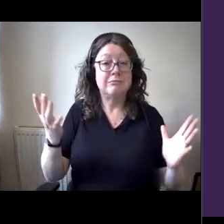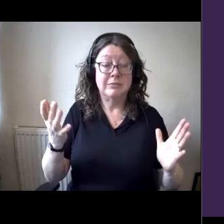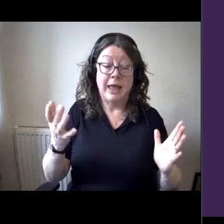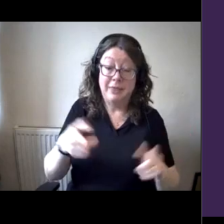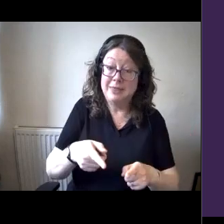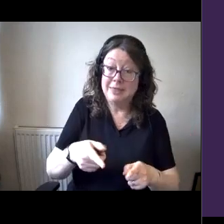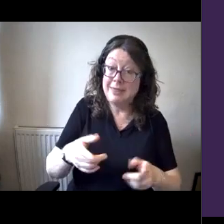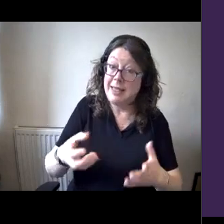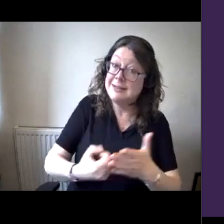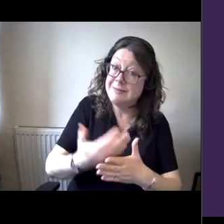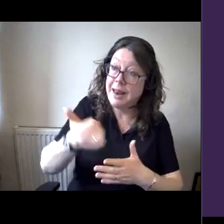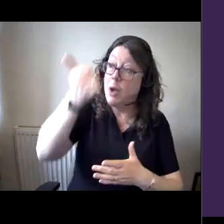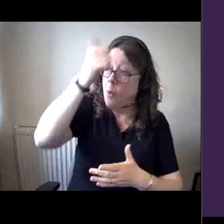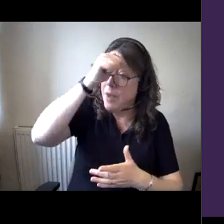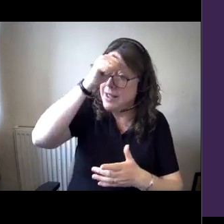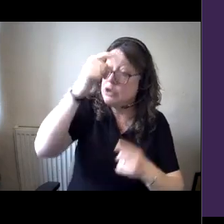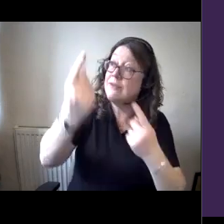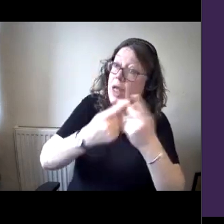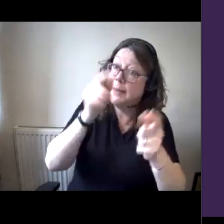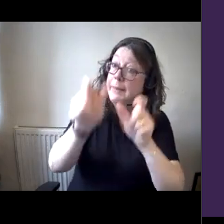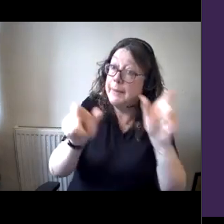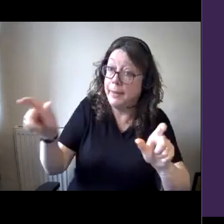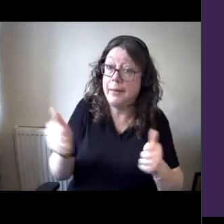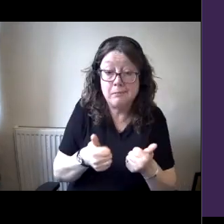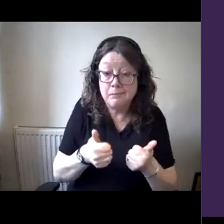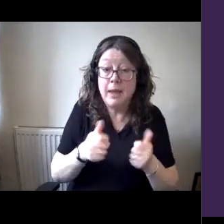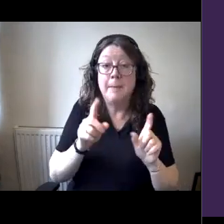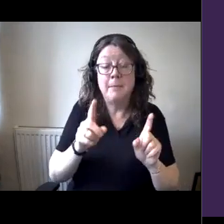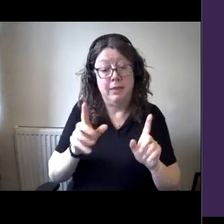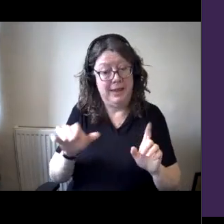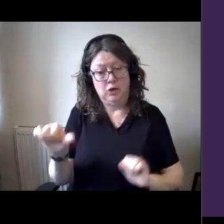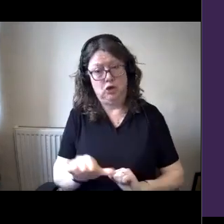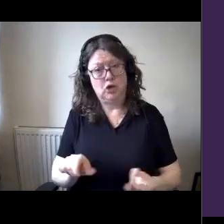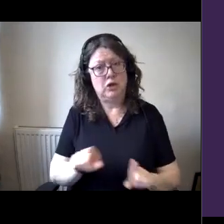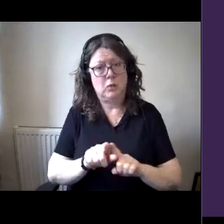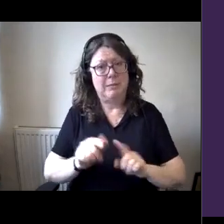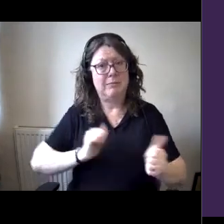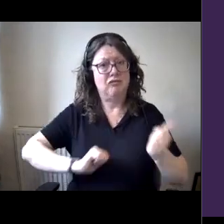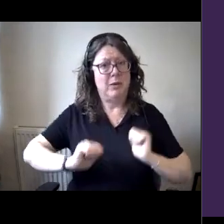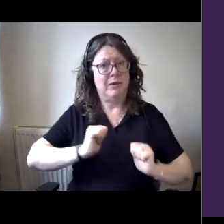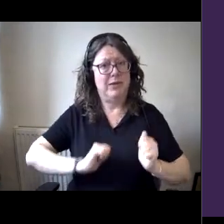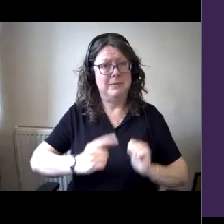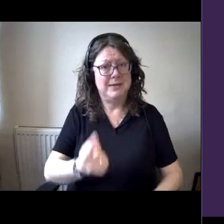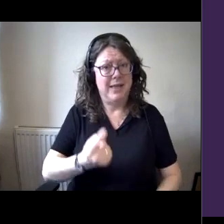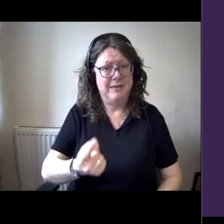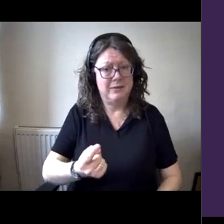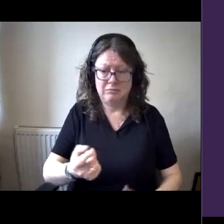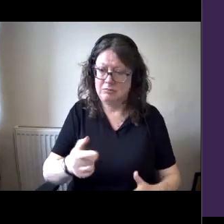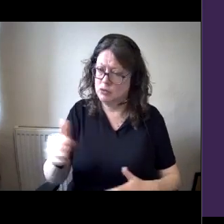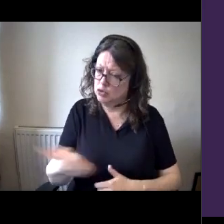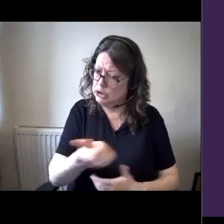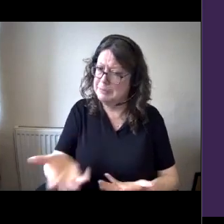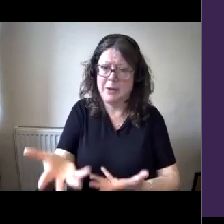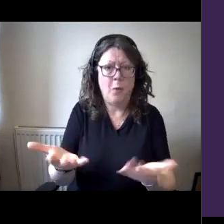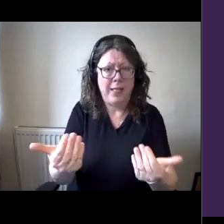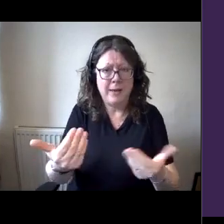but be proud of themselves in that you can be yourself and you're welcome in the social world?